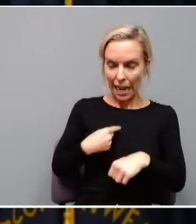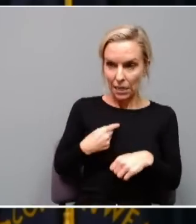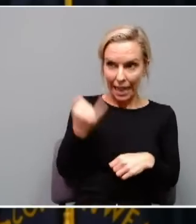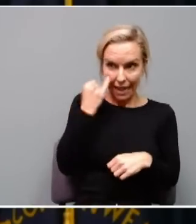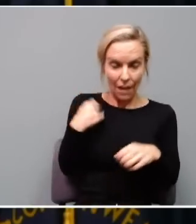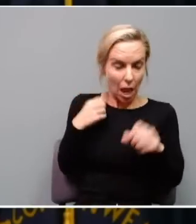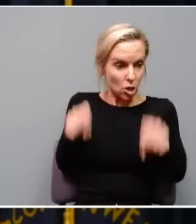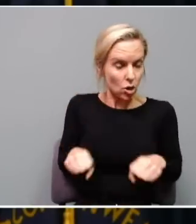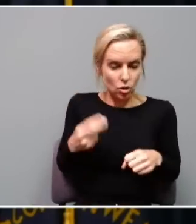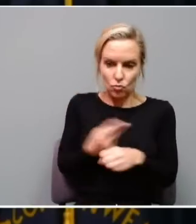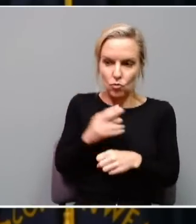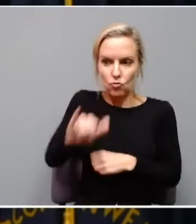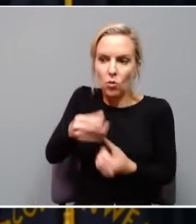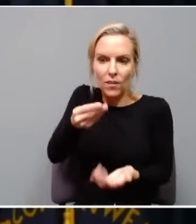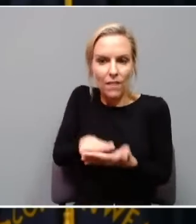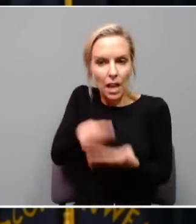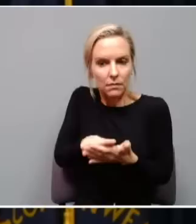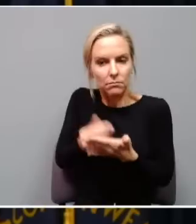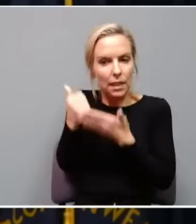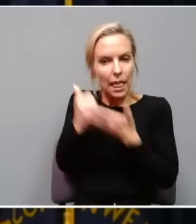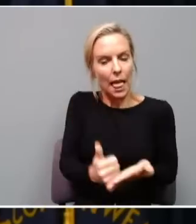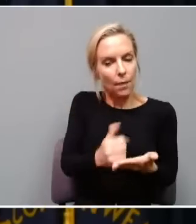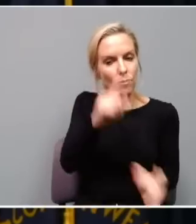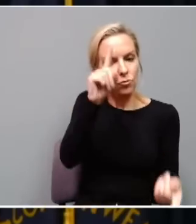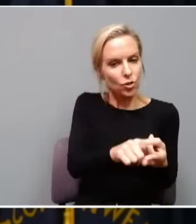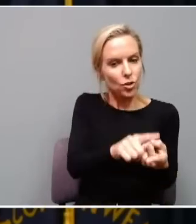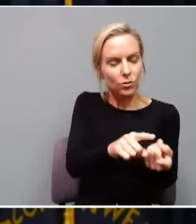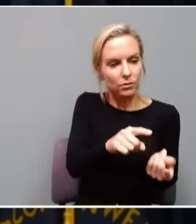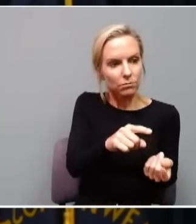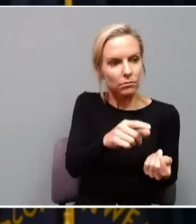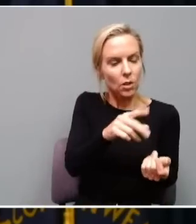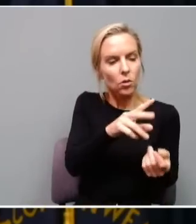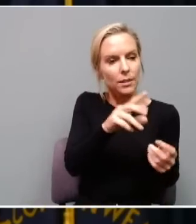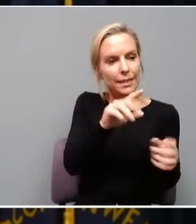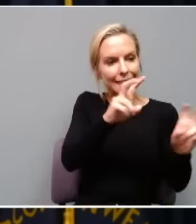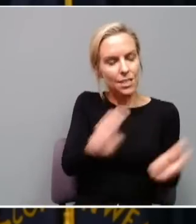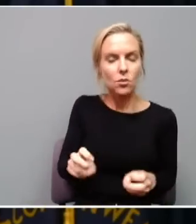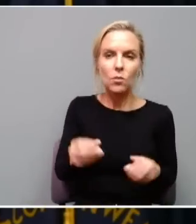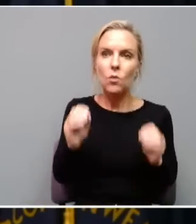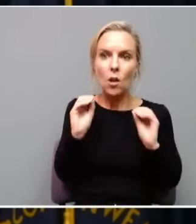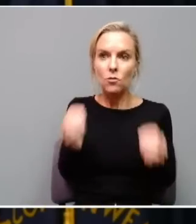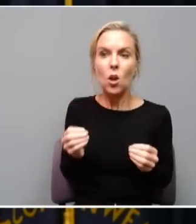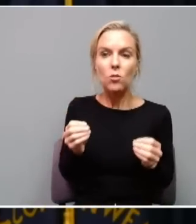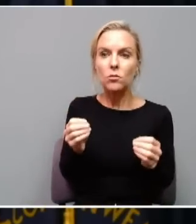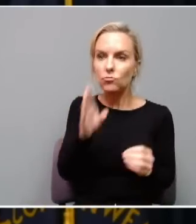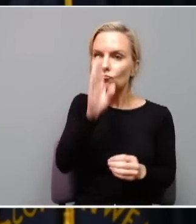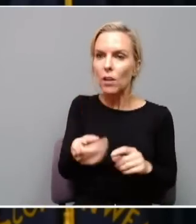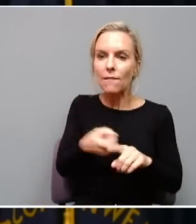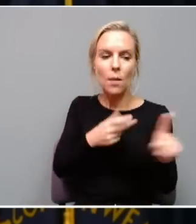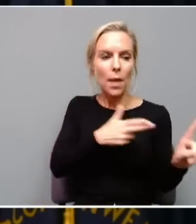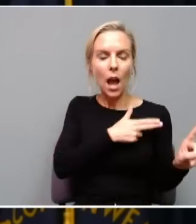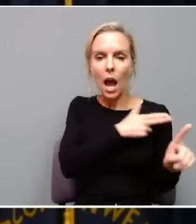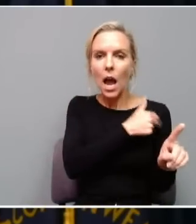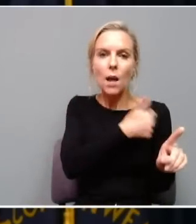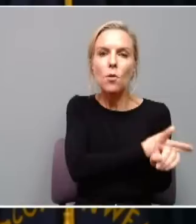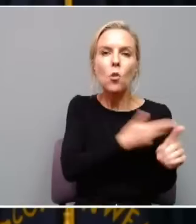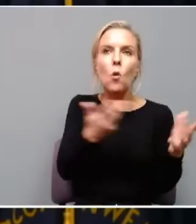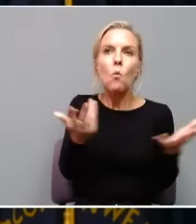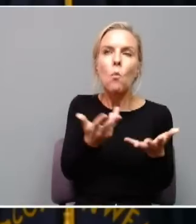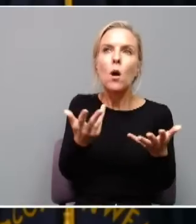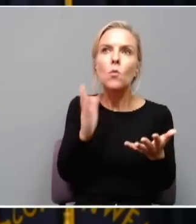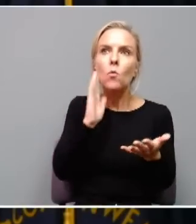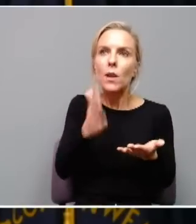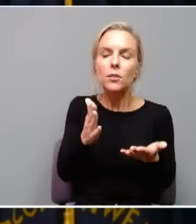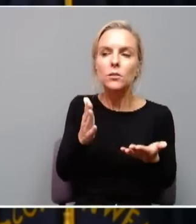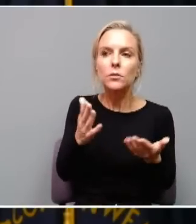those funds. Also, we don't have anything directly from hospitals. about what it would do and